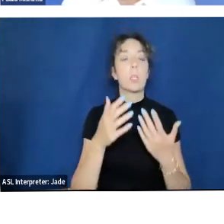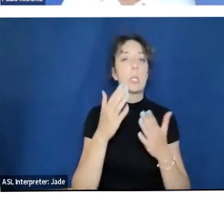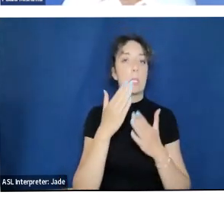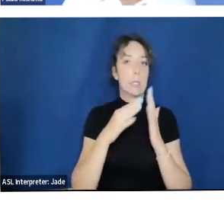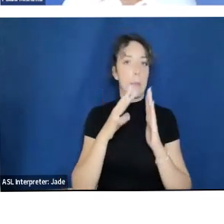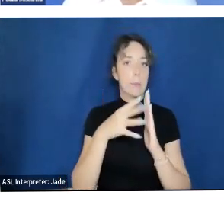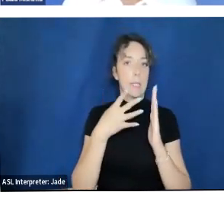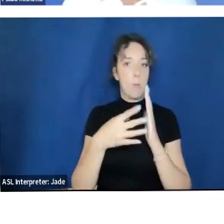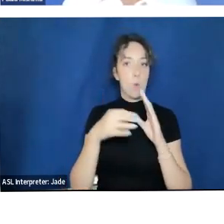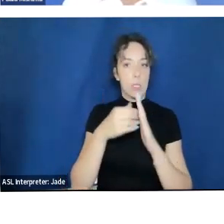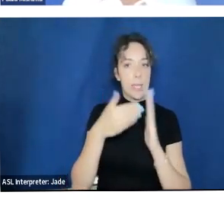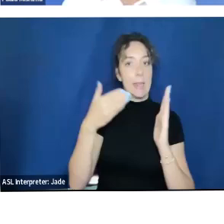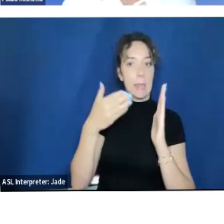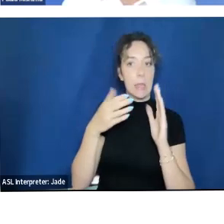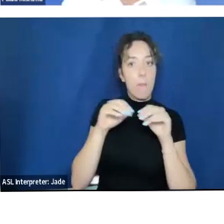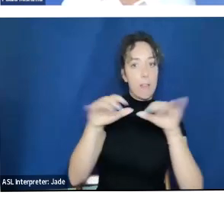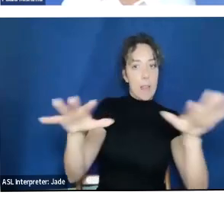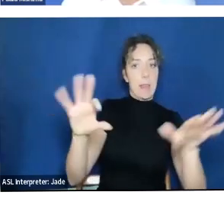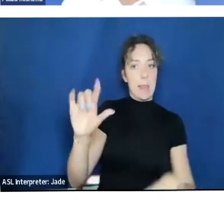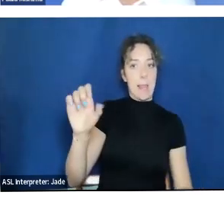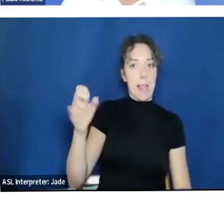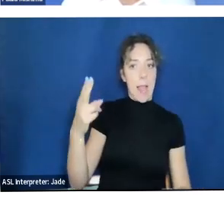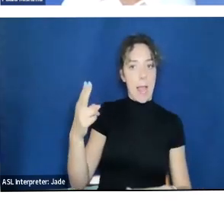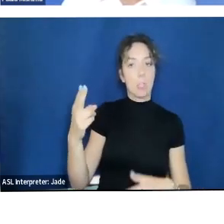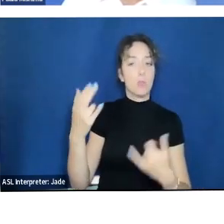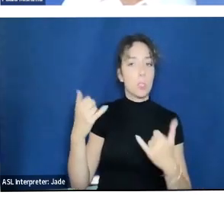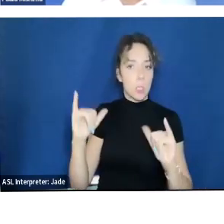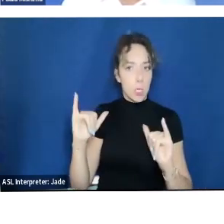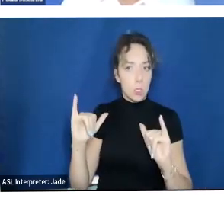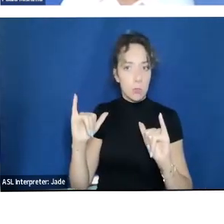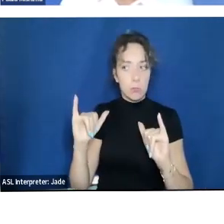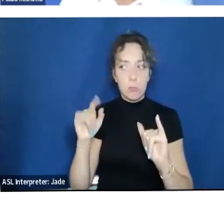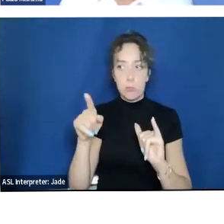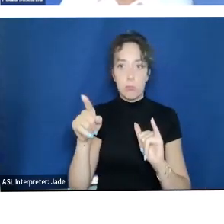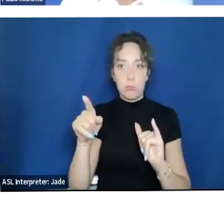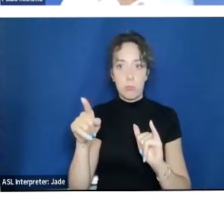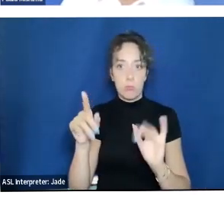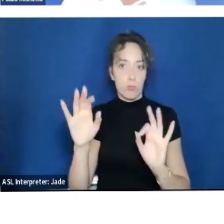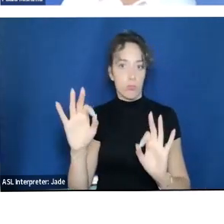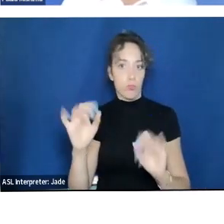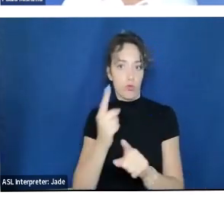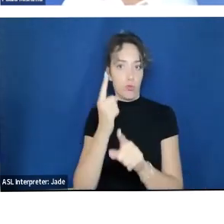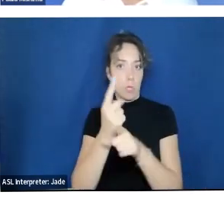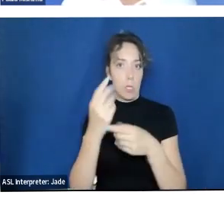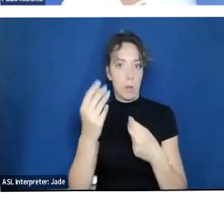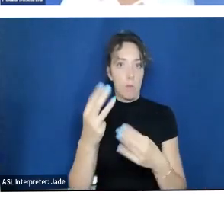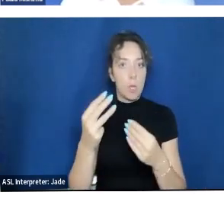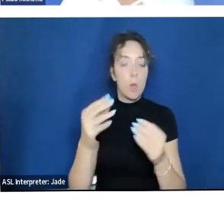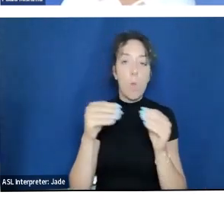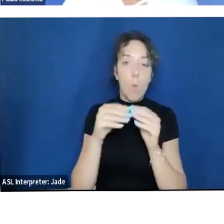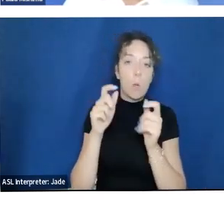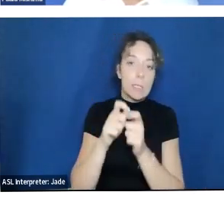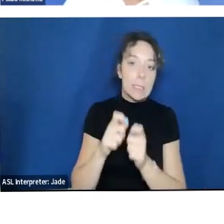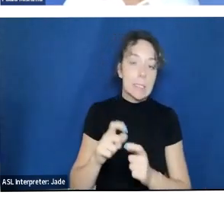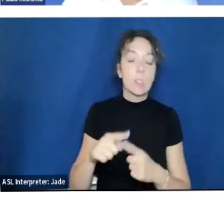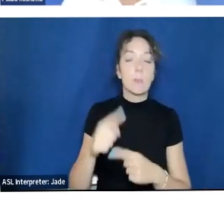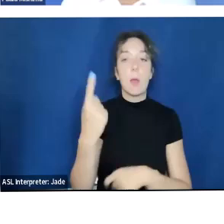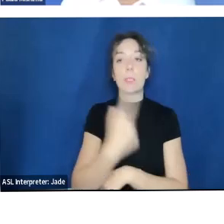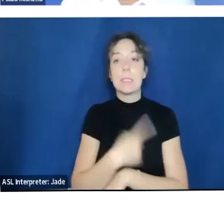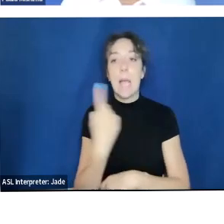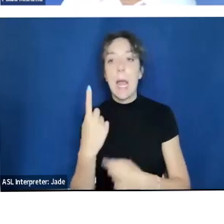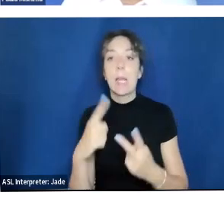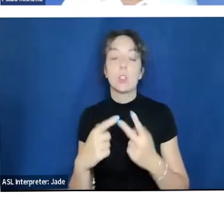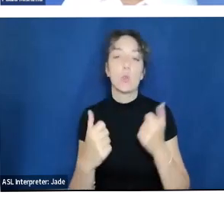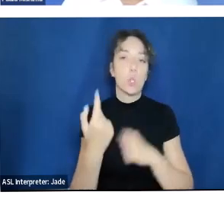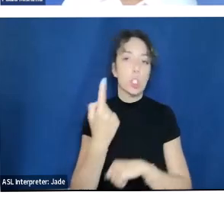are still relevant that go into a lot of detail about these dates and what dates do you need to